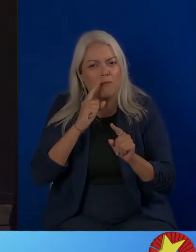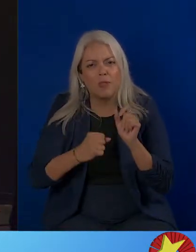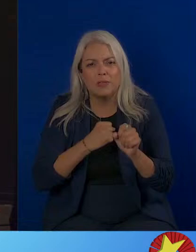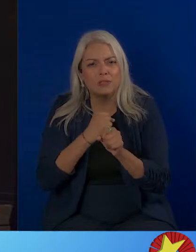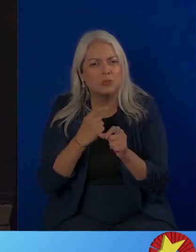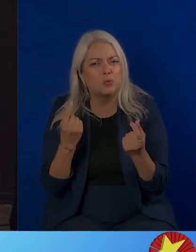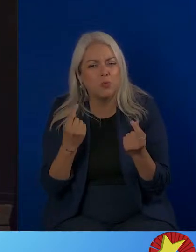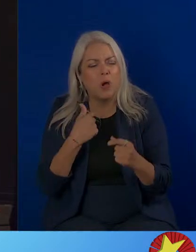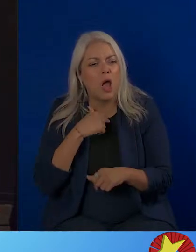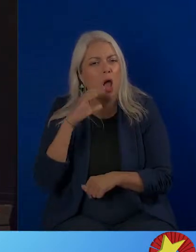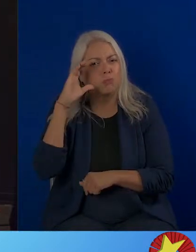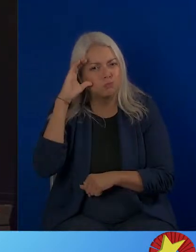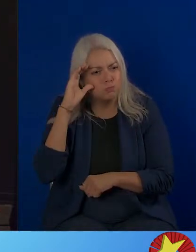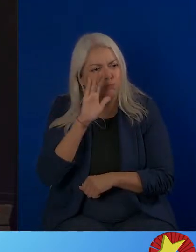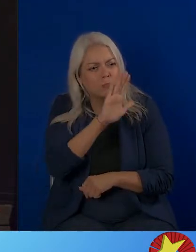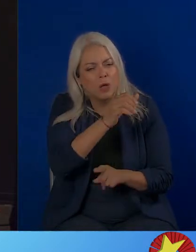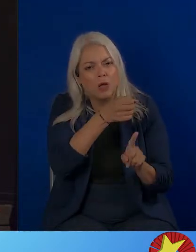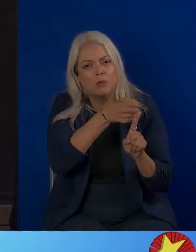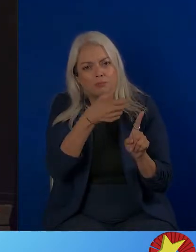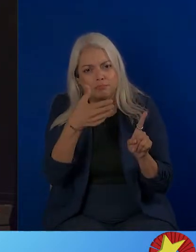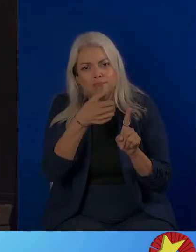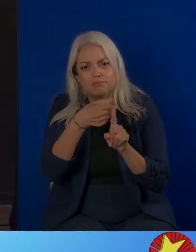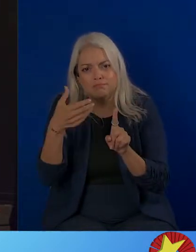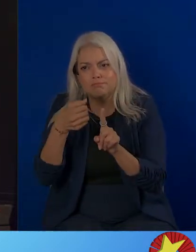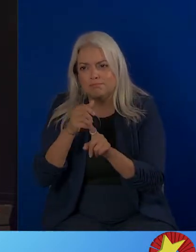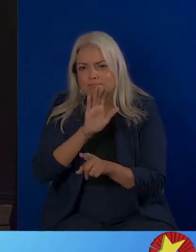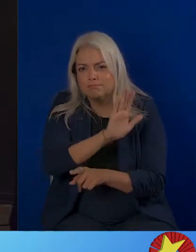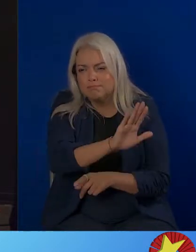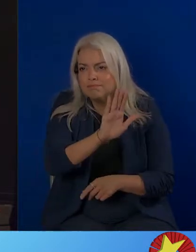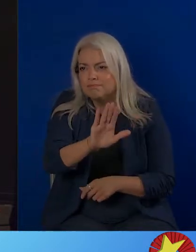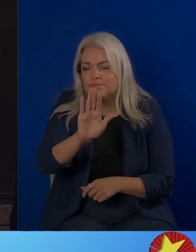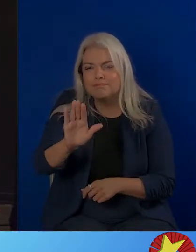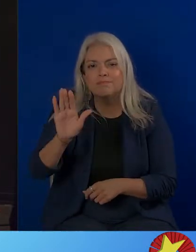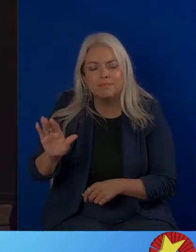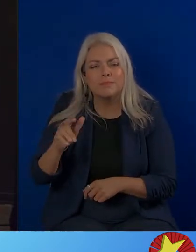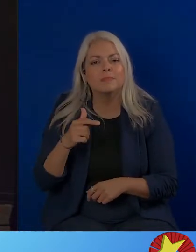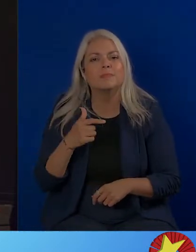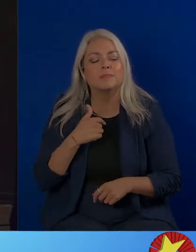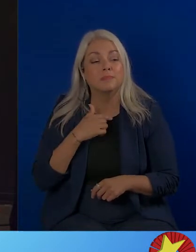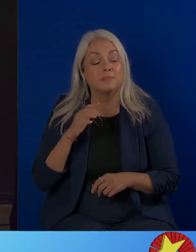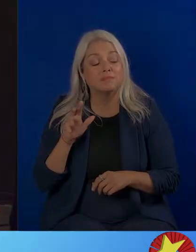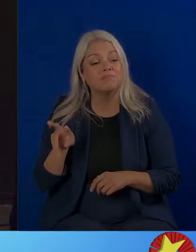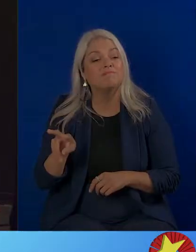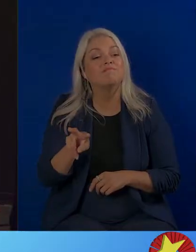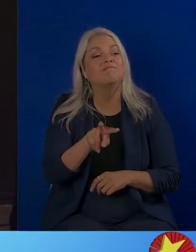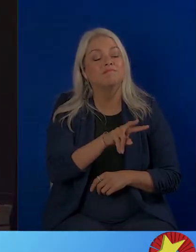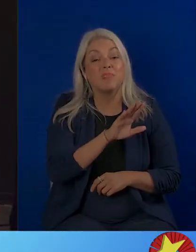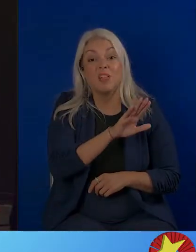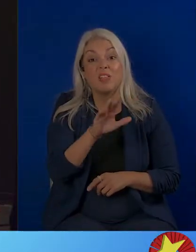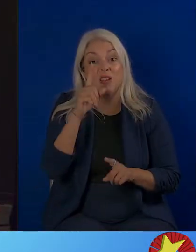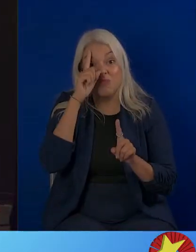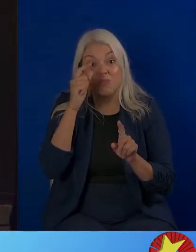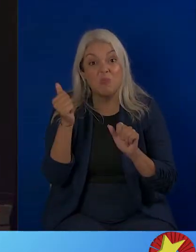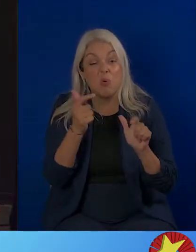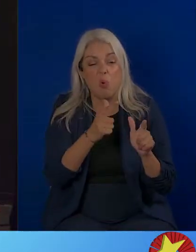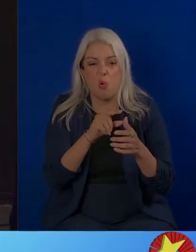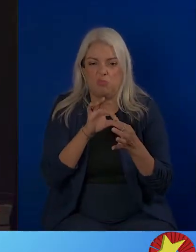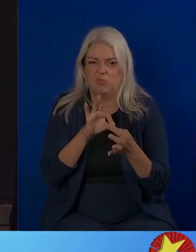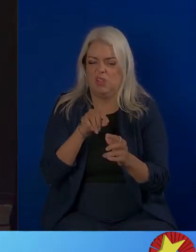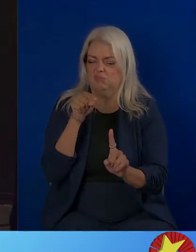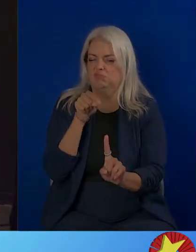And I listened to each of them share, and all of their goals were focused on our